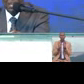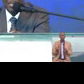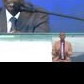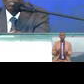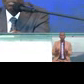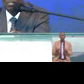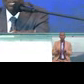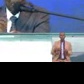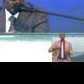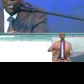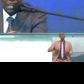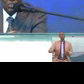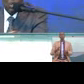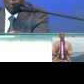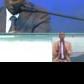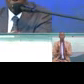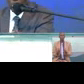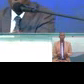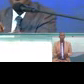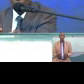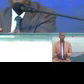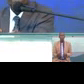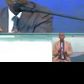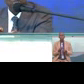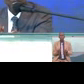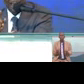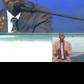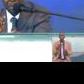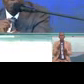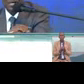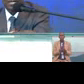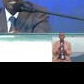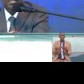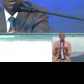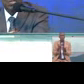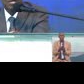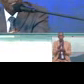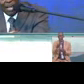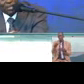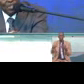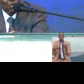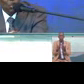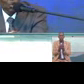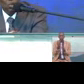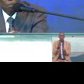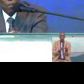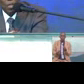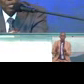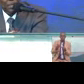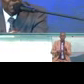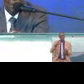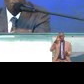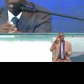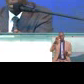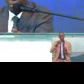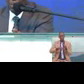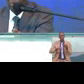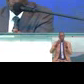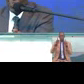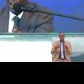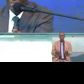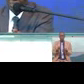him on the final day. He says, all those people, every man that has this